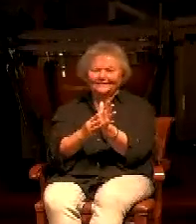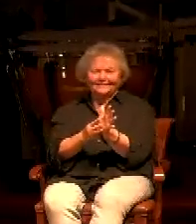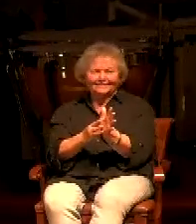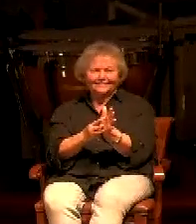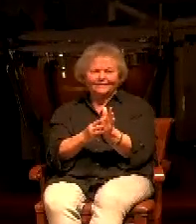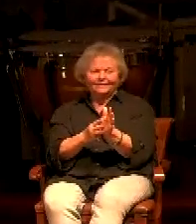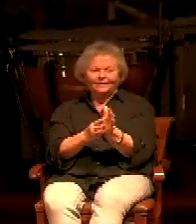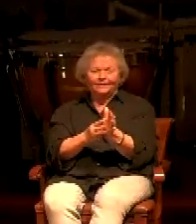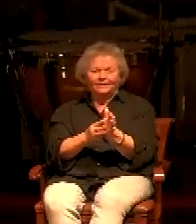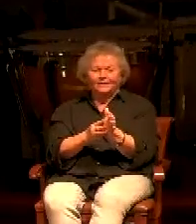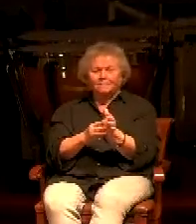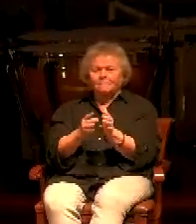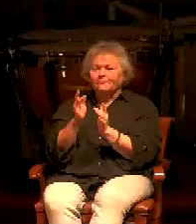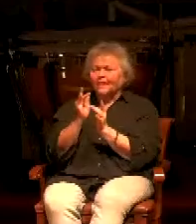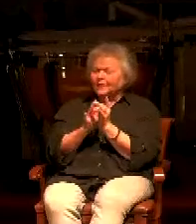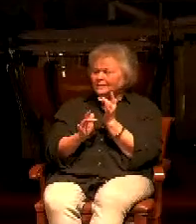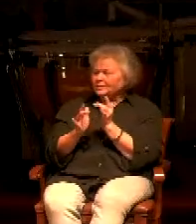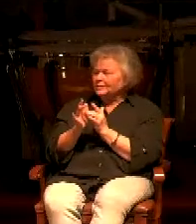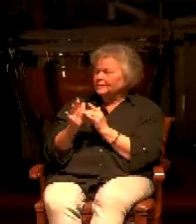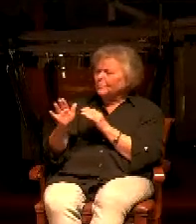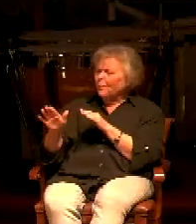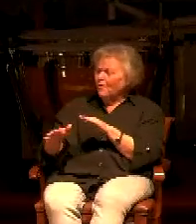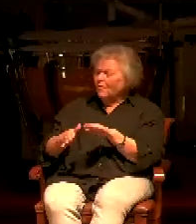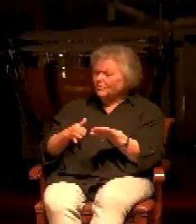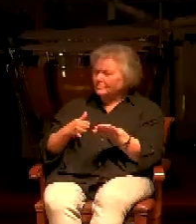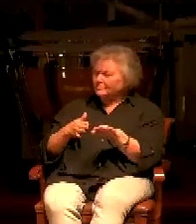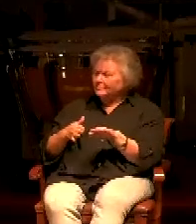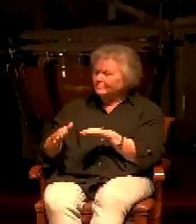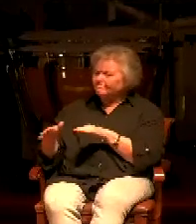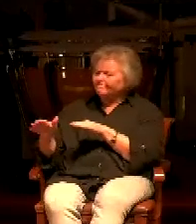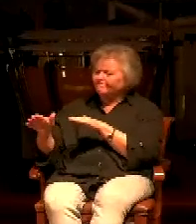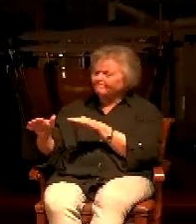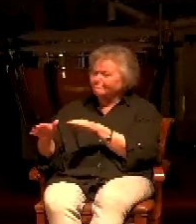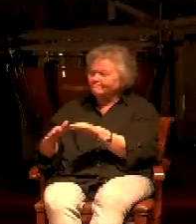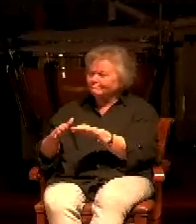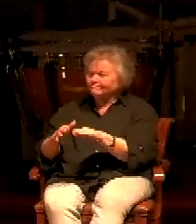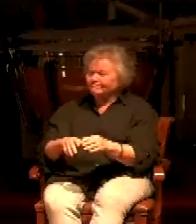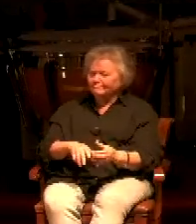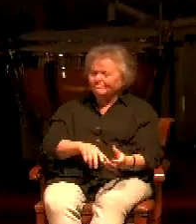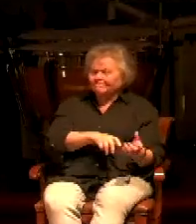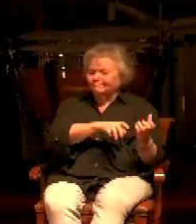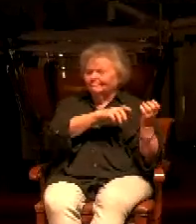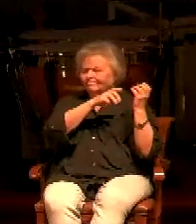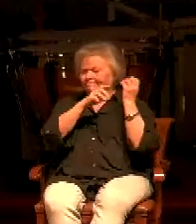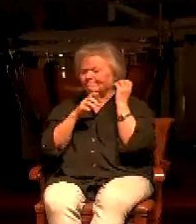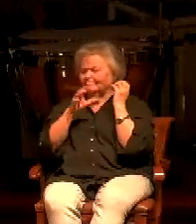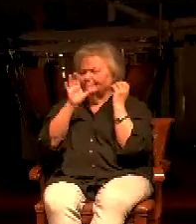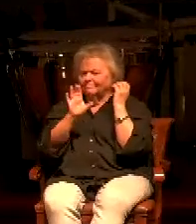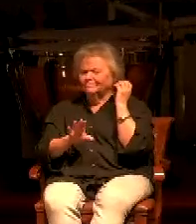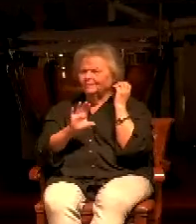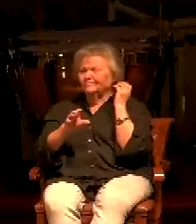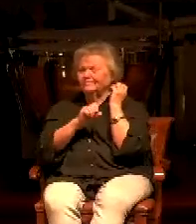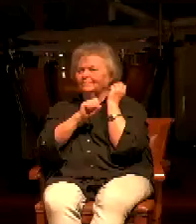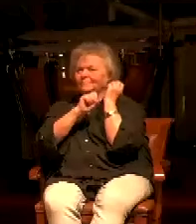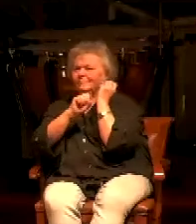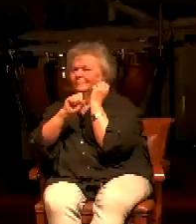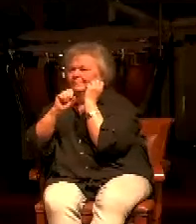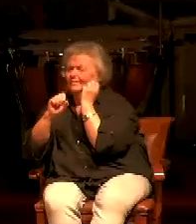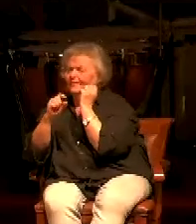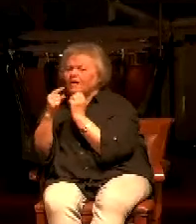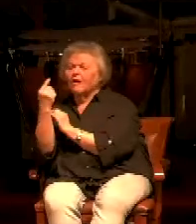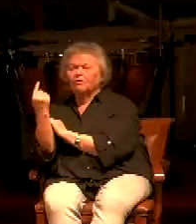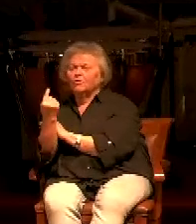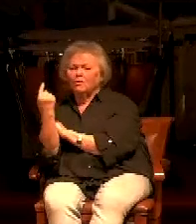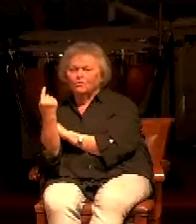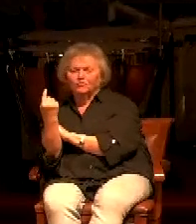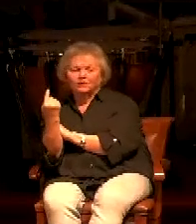grave. He walks alone to this cross. He walks alone to this way. Notice what happens in the text. Look there, verse 21.